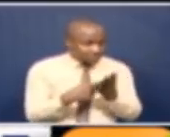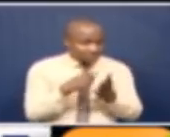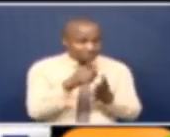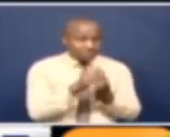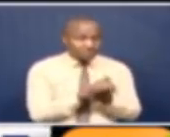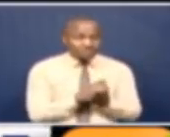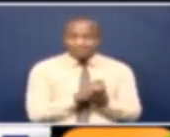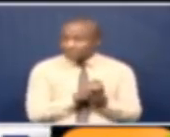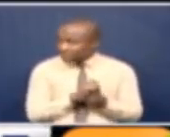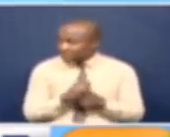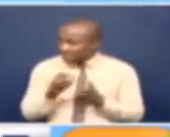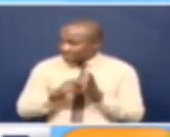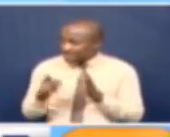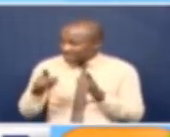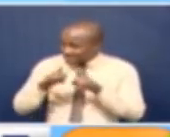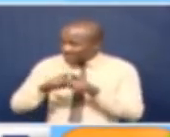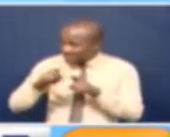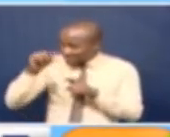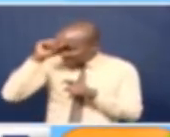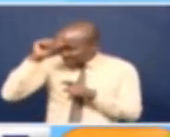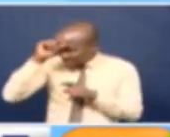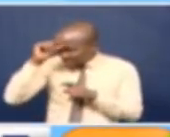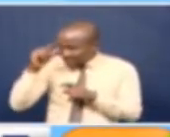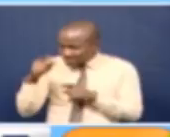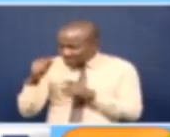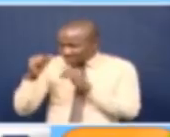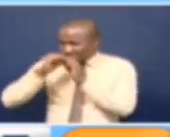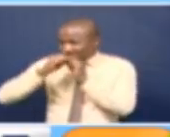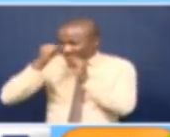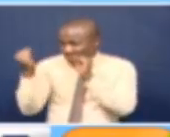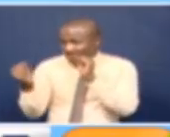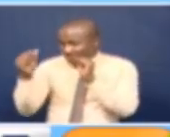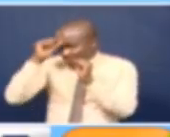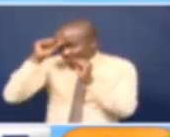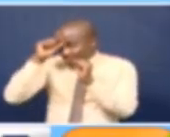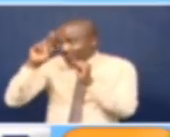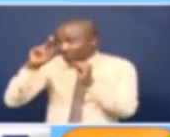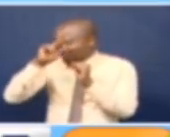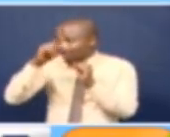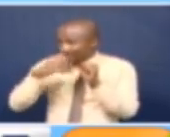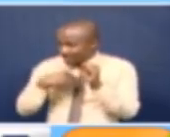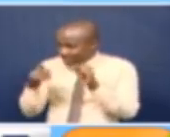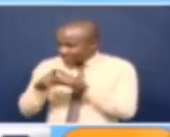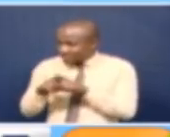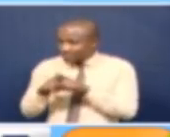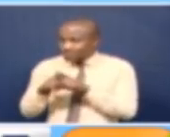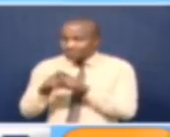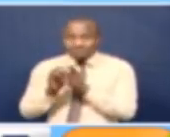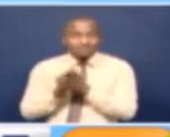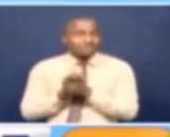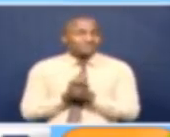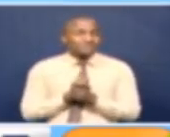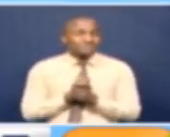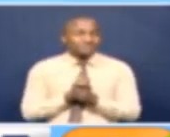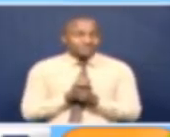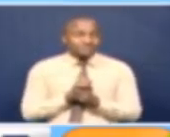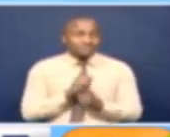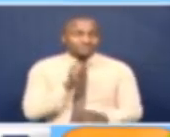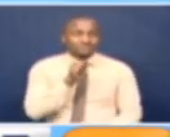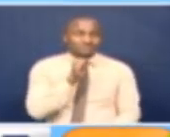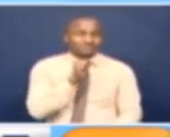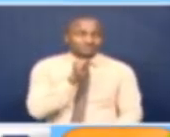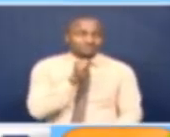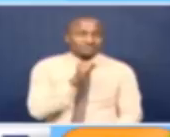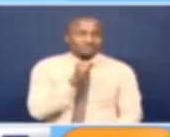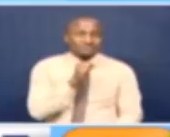like a shadow government? Because we see in the UK they have shadow governments. Shadow MPs. Let me take you back. It's important to